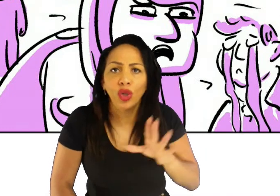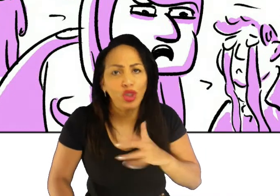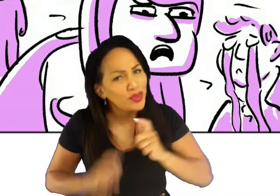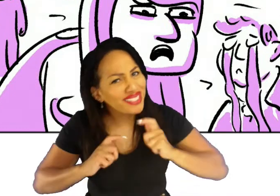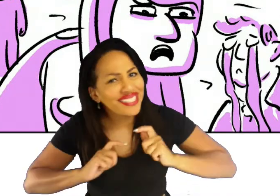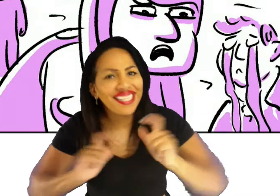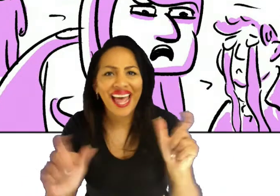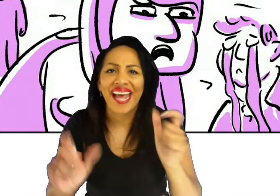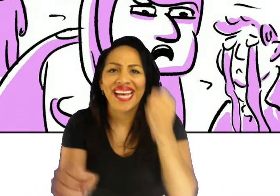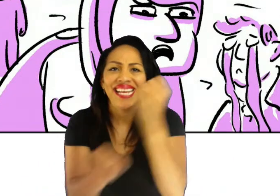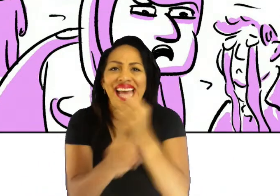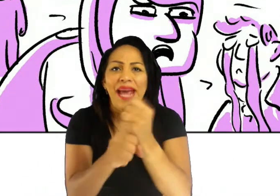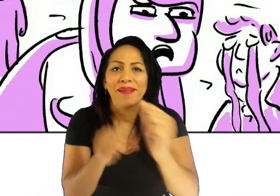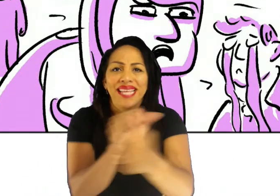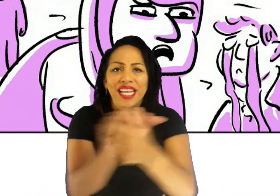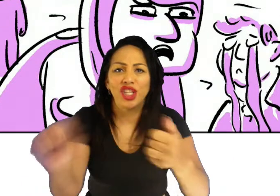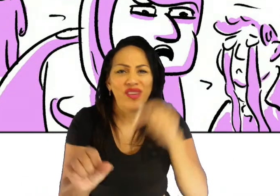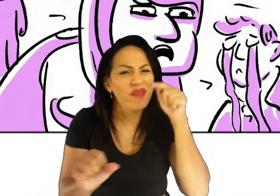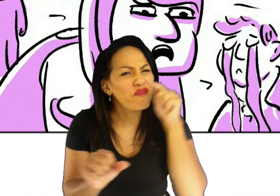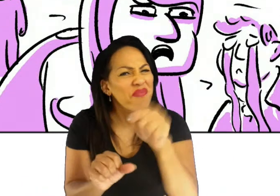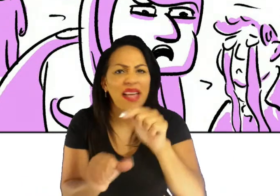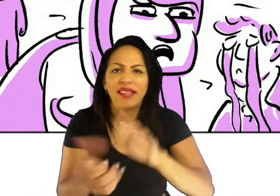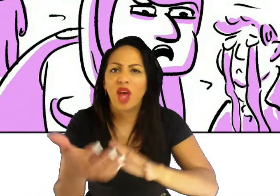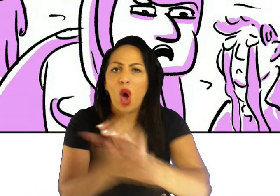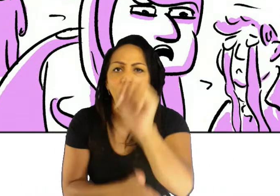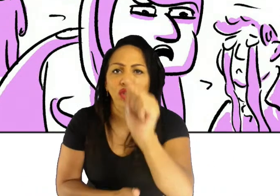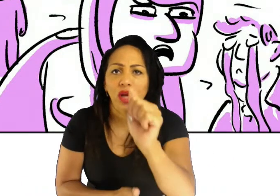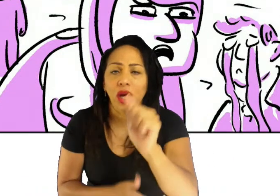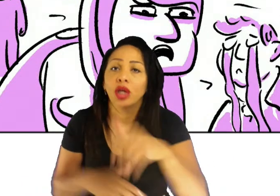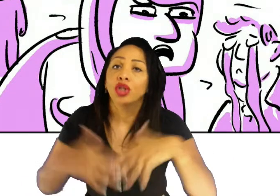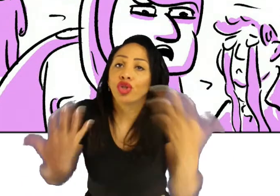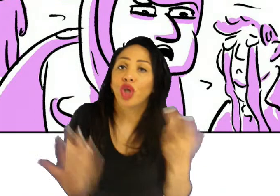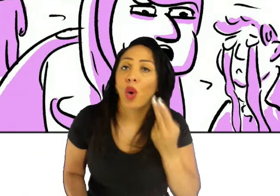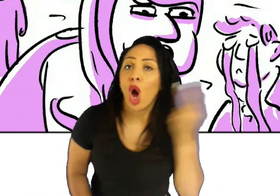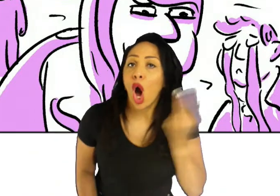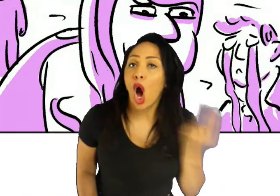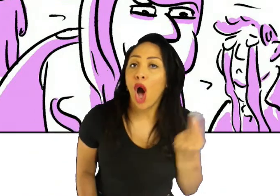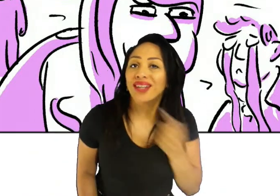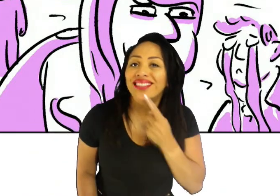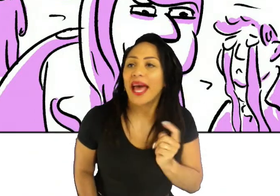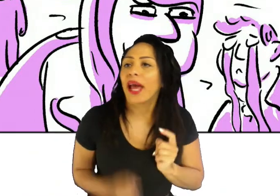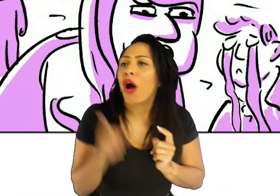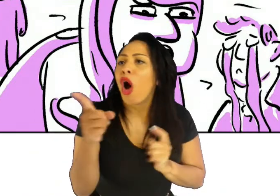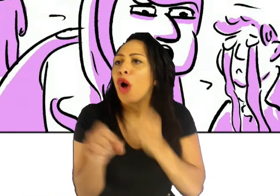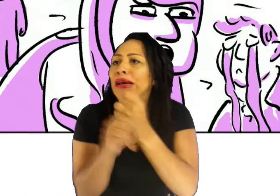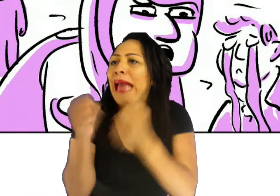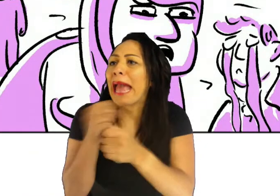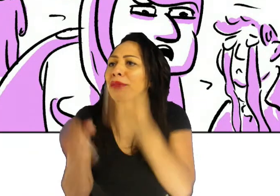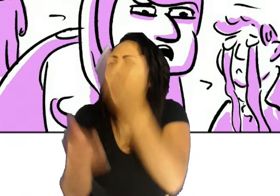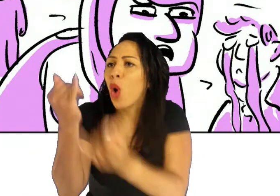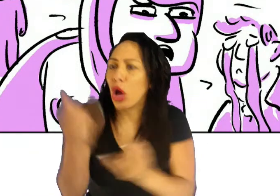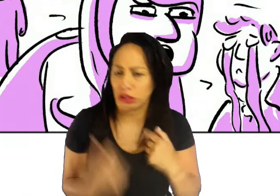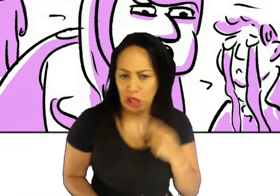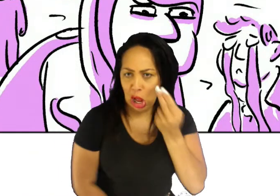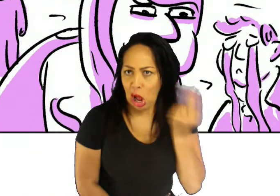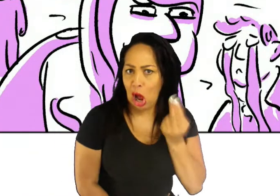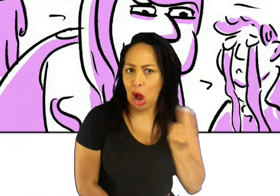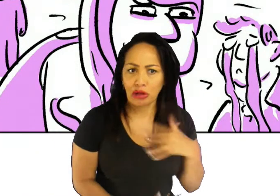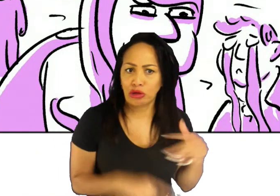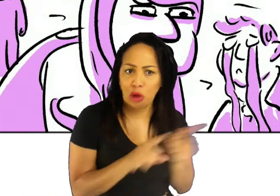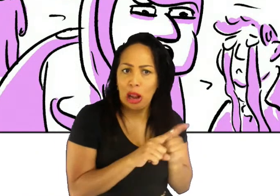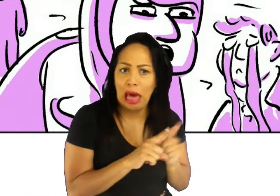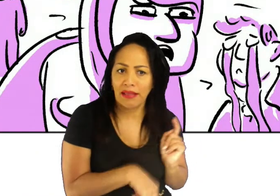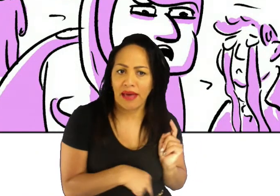culture. And then people look at that and go like, the arts isn't like that, and then go to their own 80-hour week, which they're